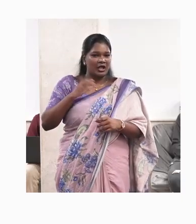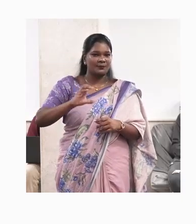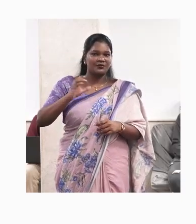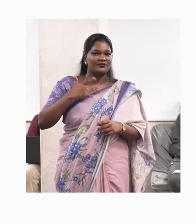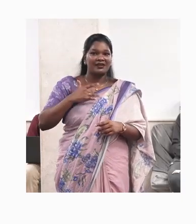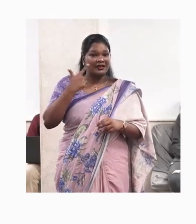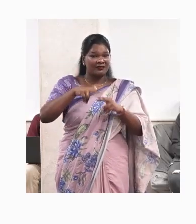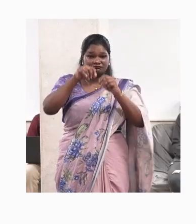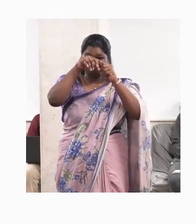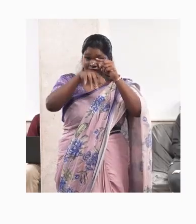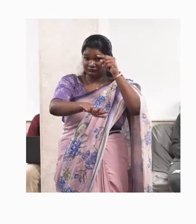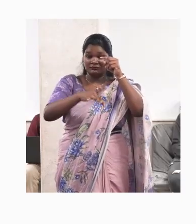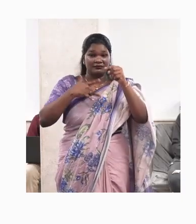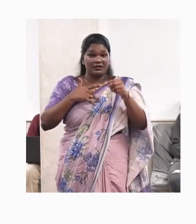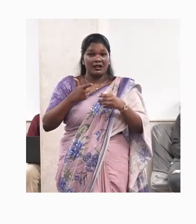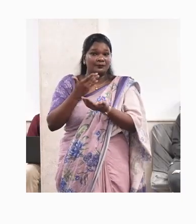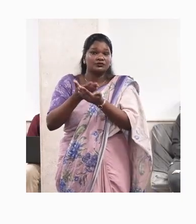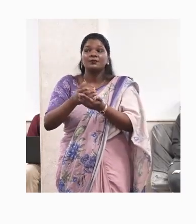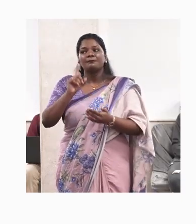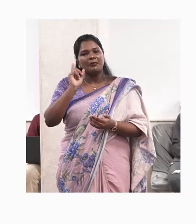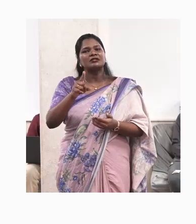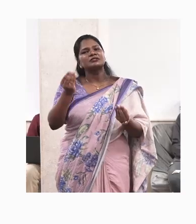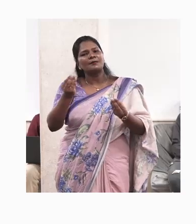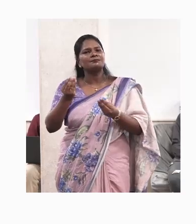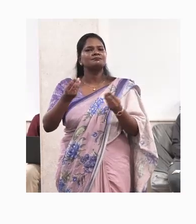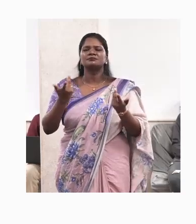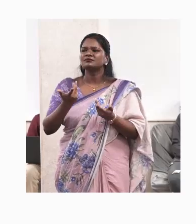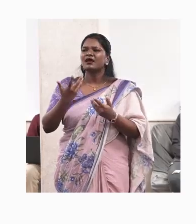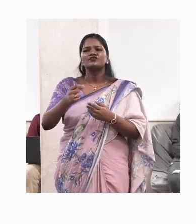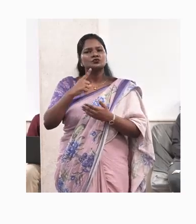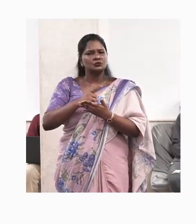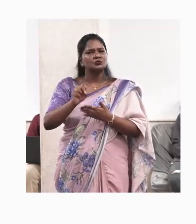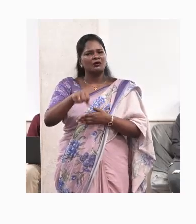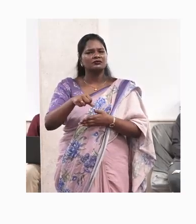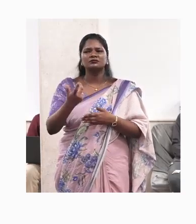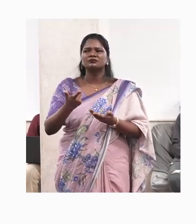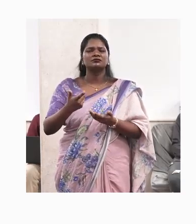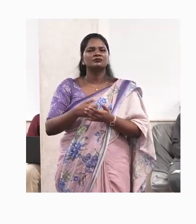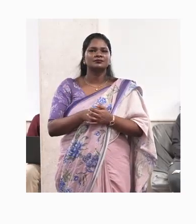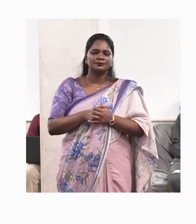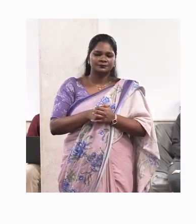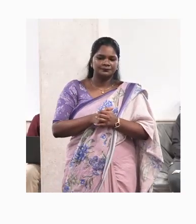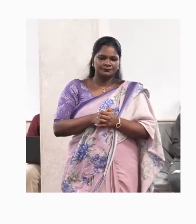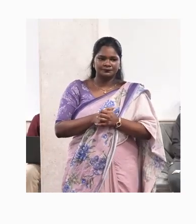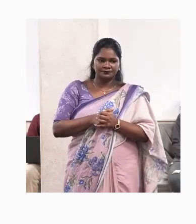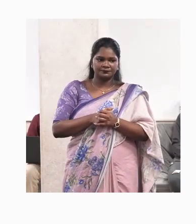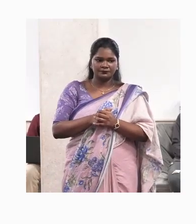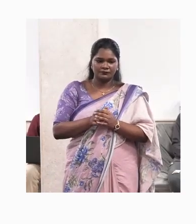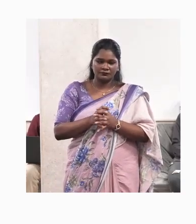with the hierarchies or with the approach? But in some cases, it's also true that